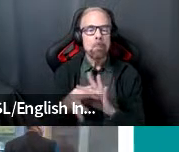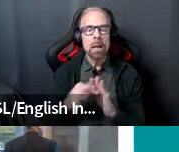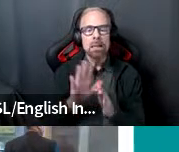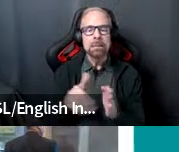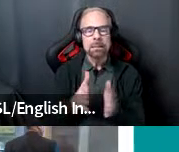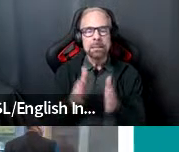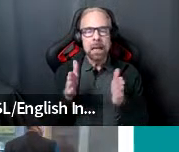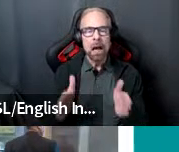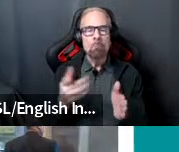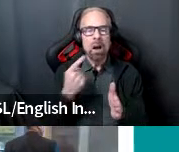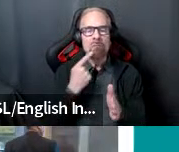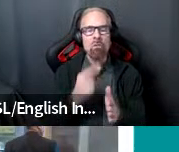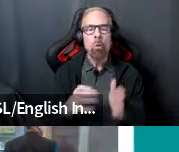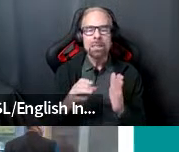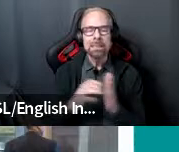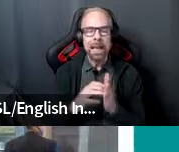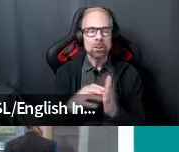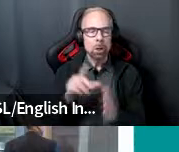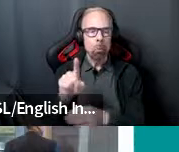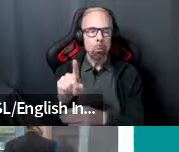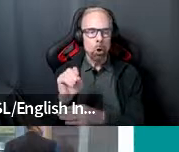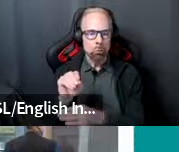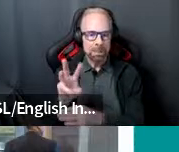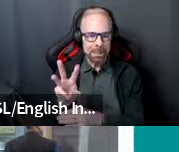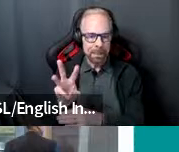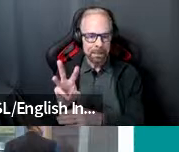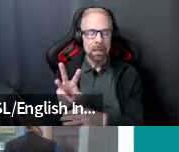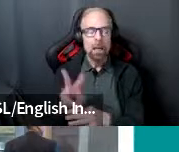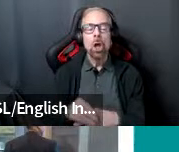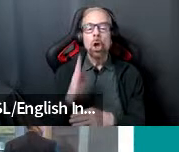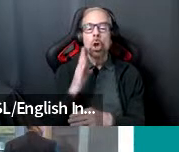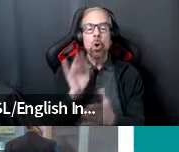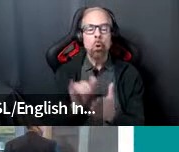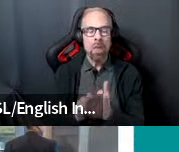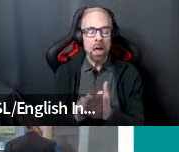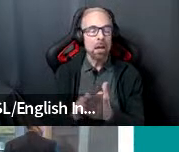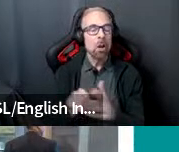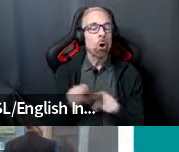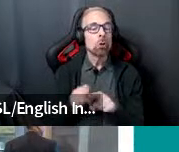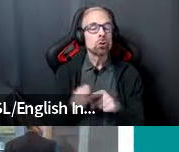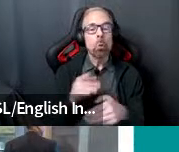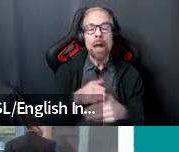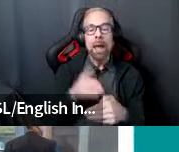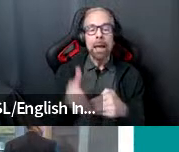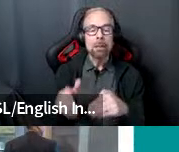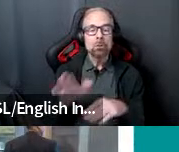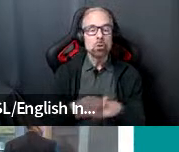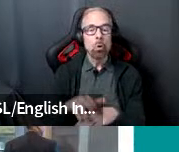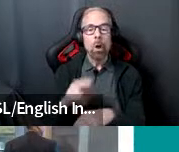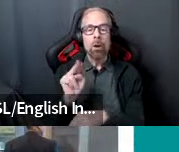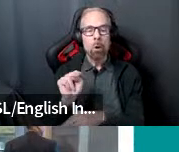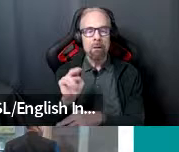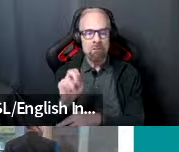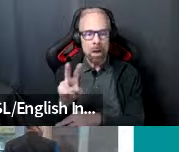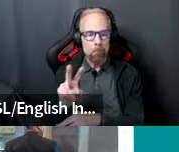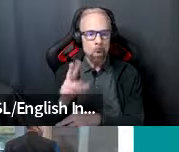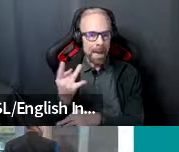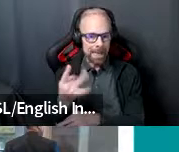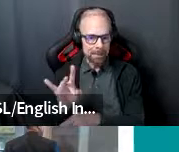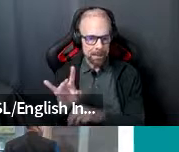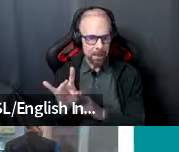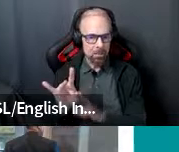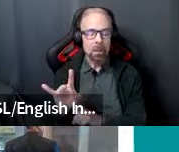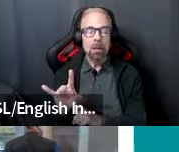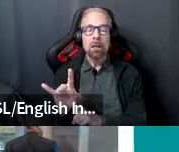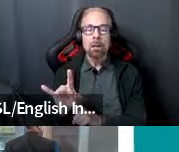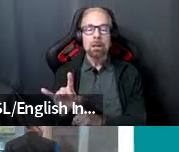Section 106. So know that that also ends on November 18th. And so